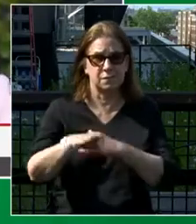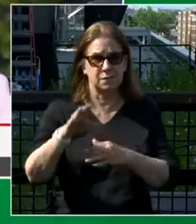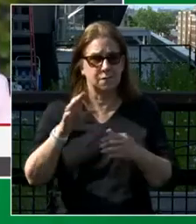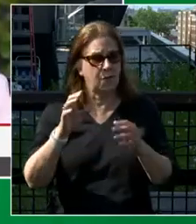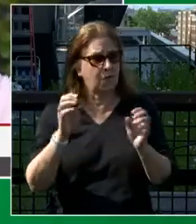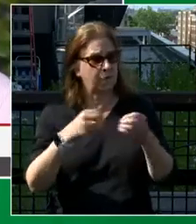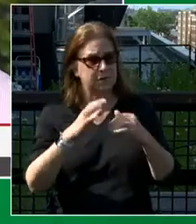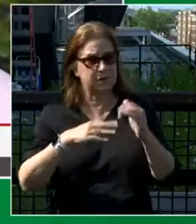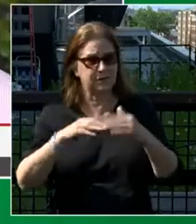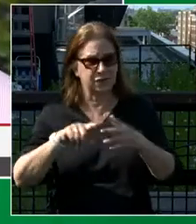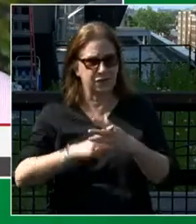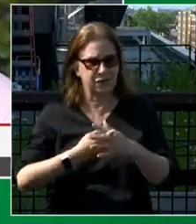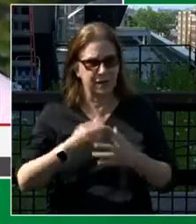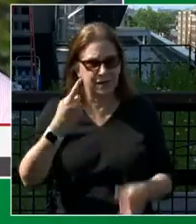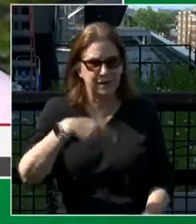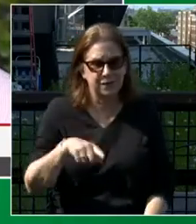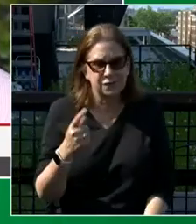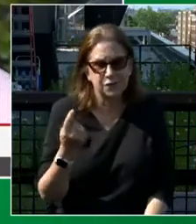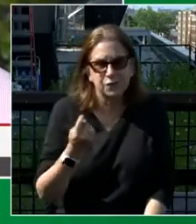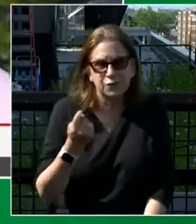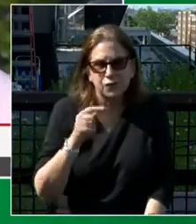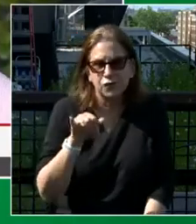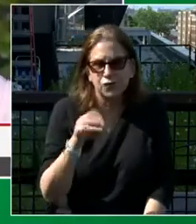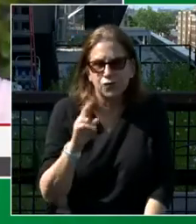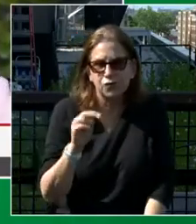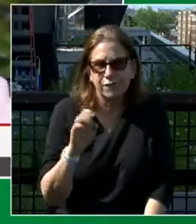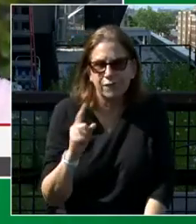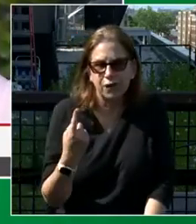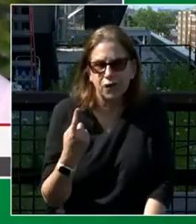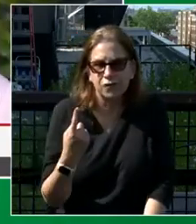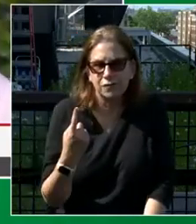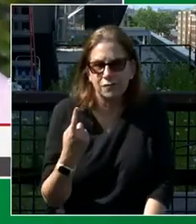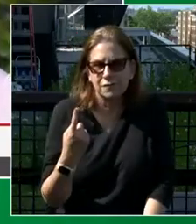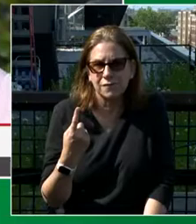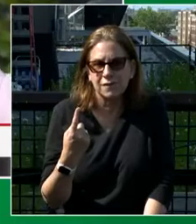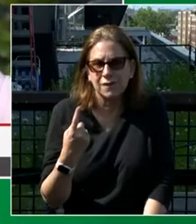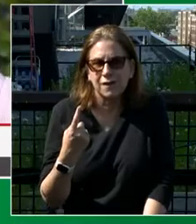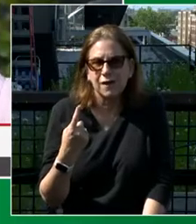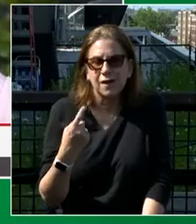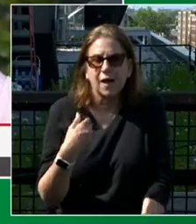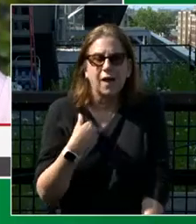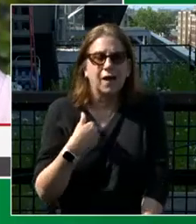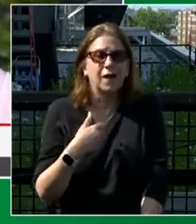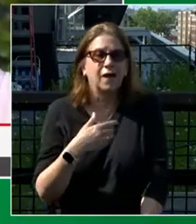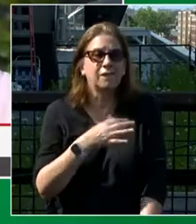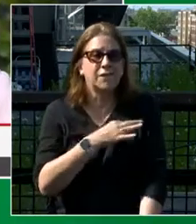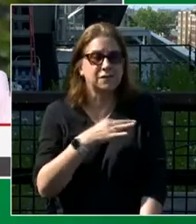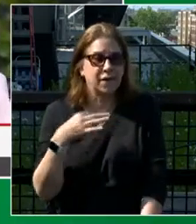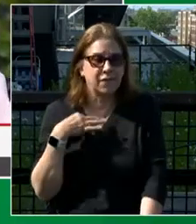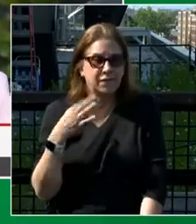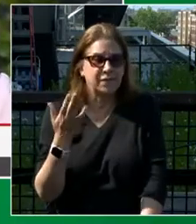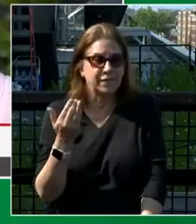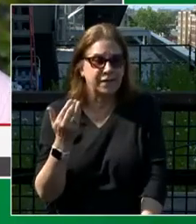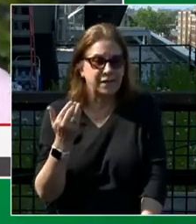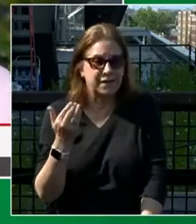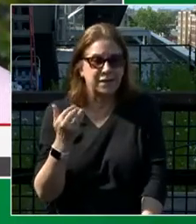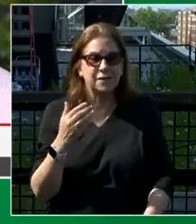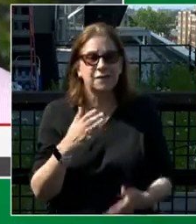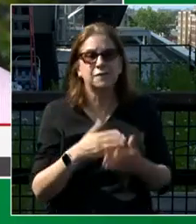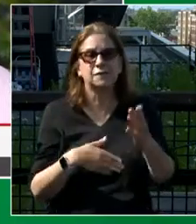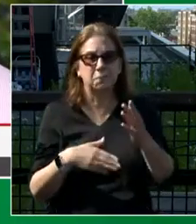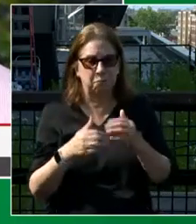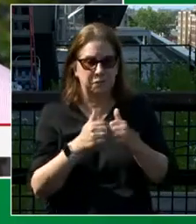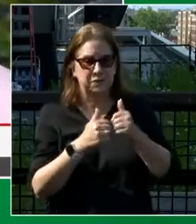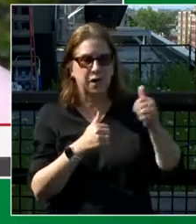My staff is a staff of 15, and how we approached the telework was everybody went home. We needed to keep everybody